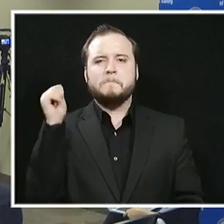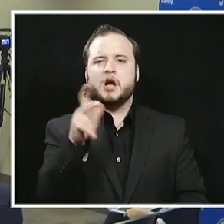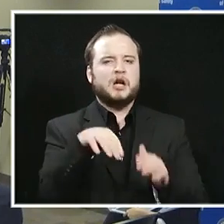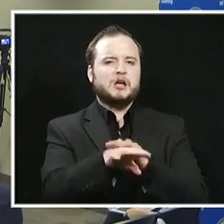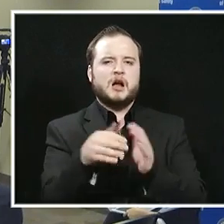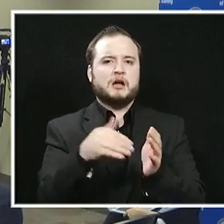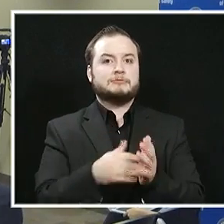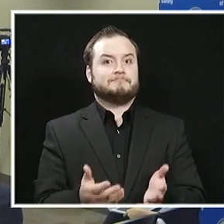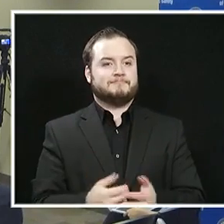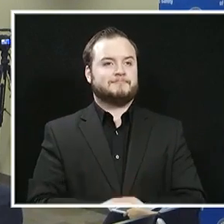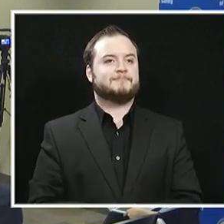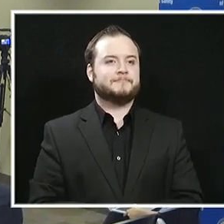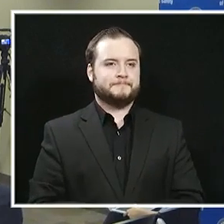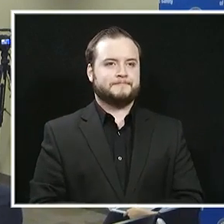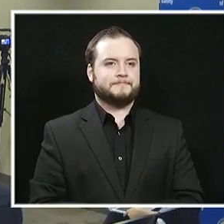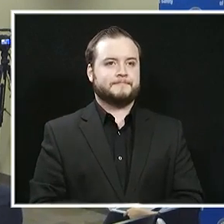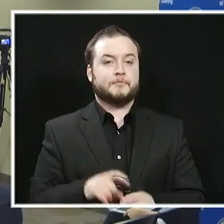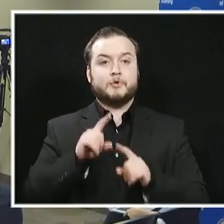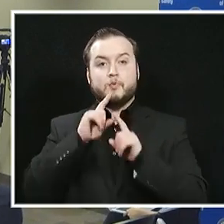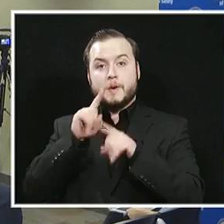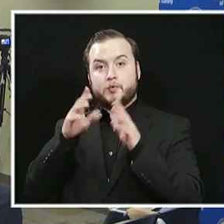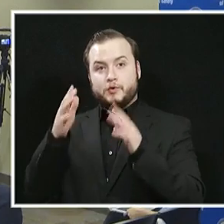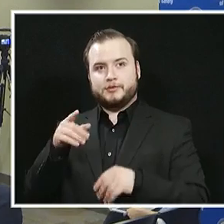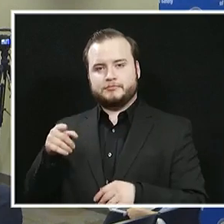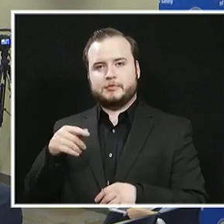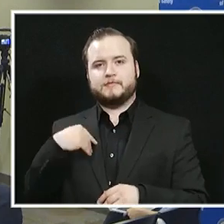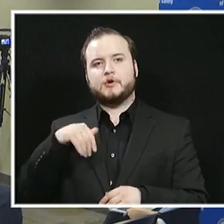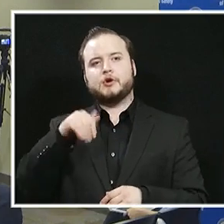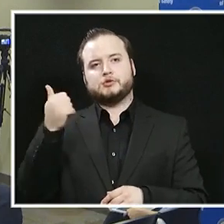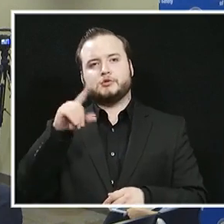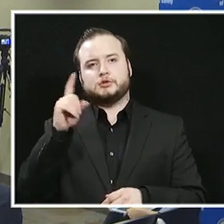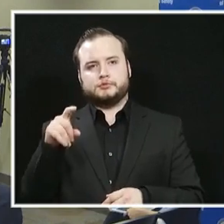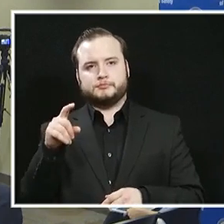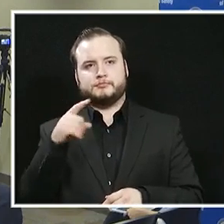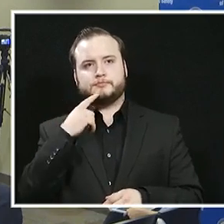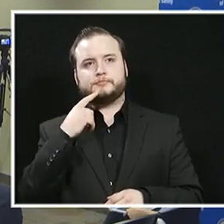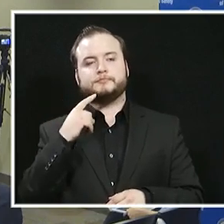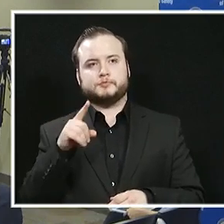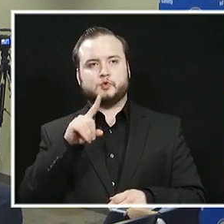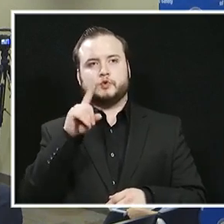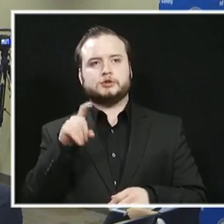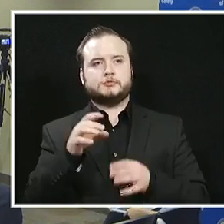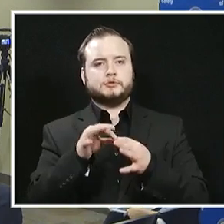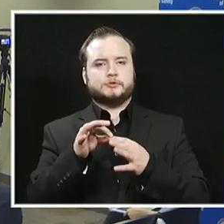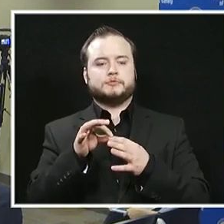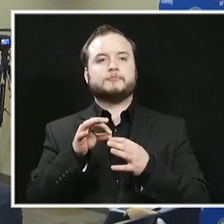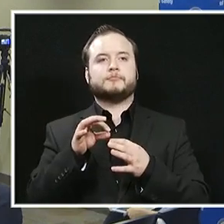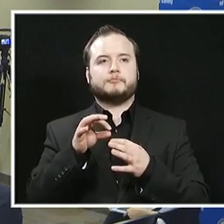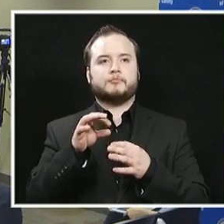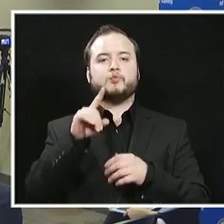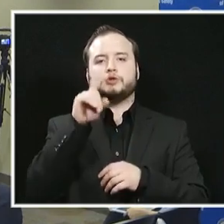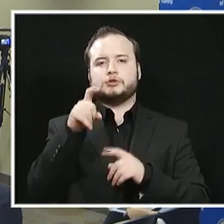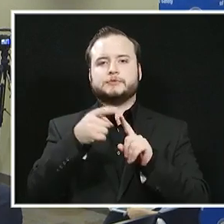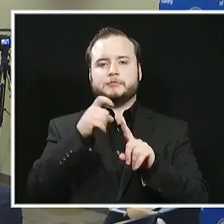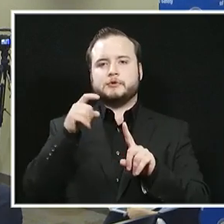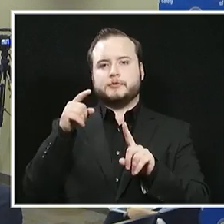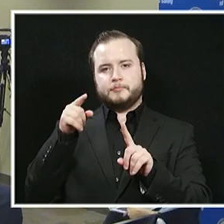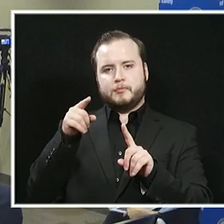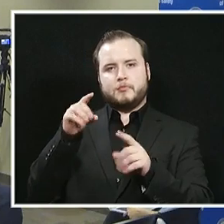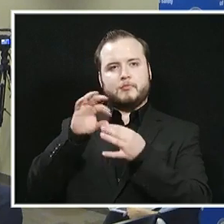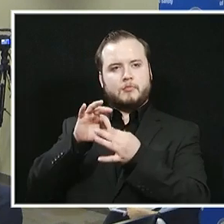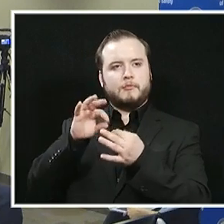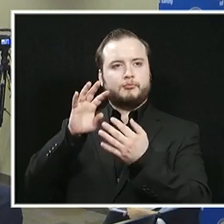having cases, confirmed cases up to 170 perhaps plus, and the consideration of